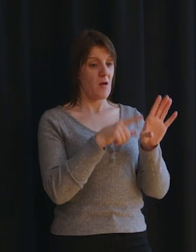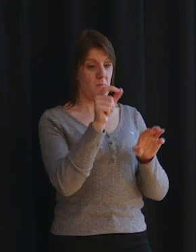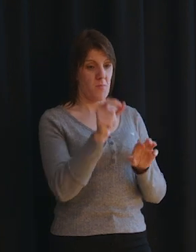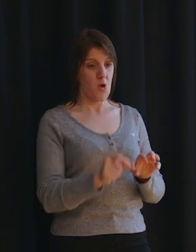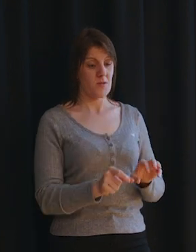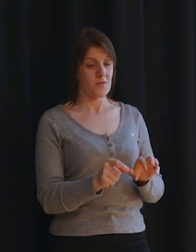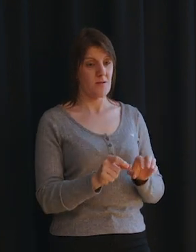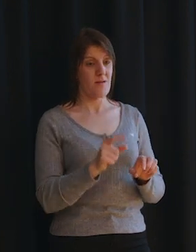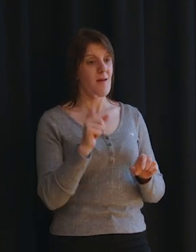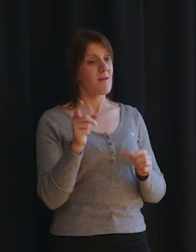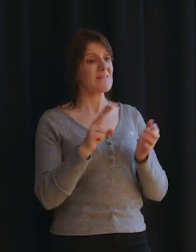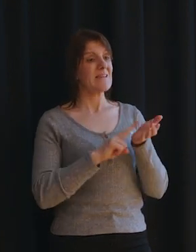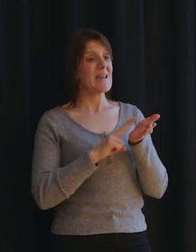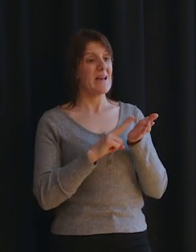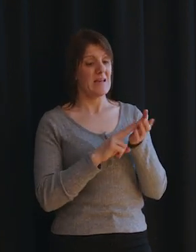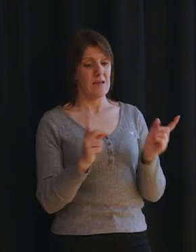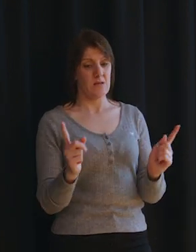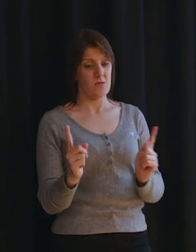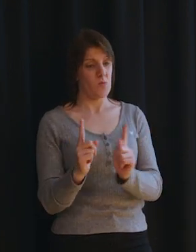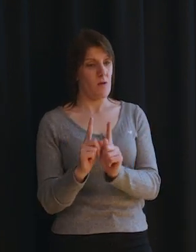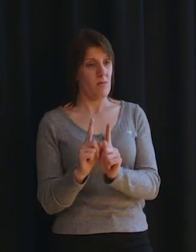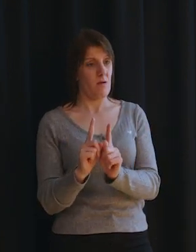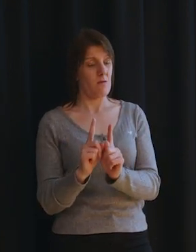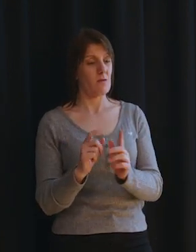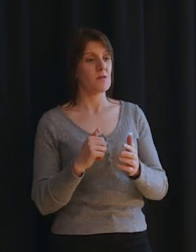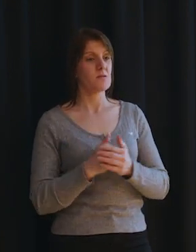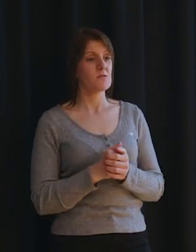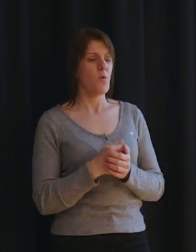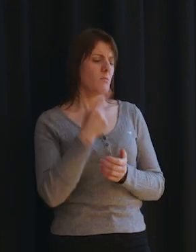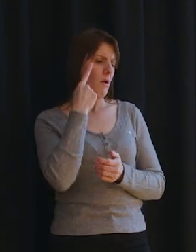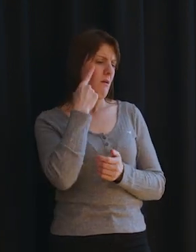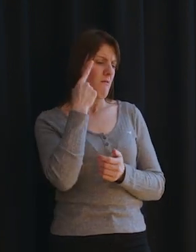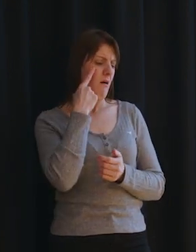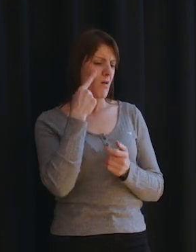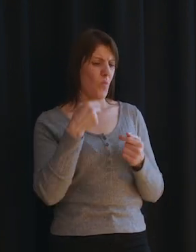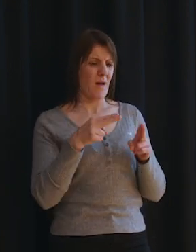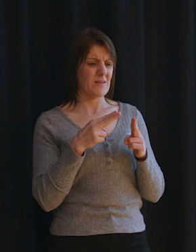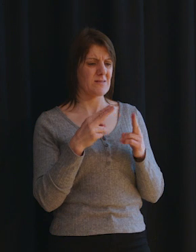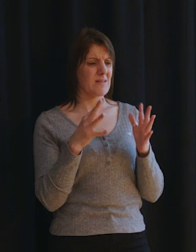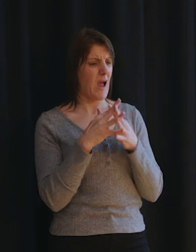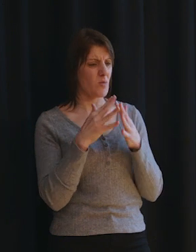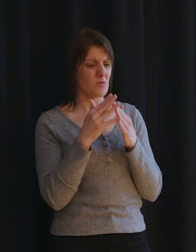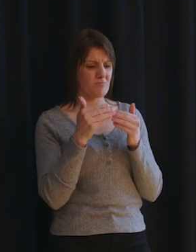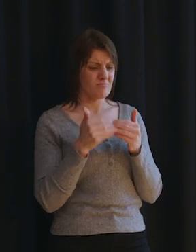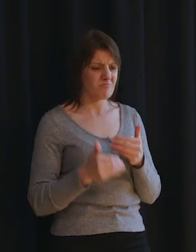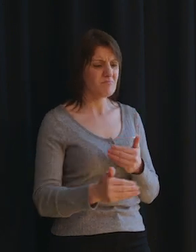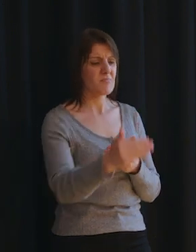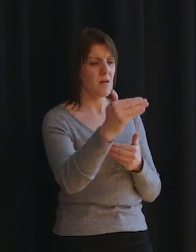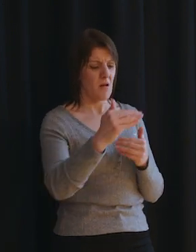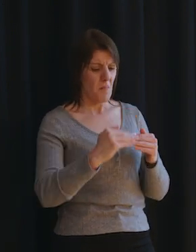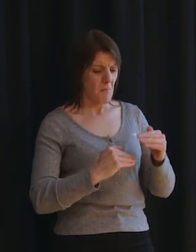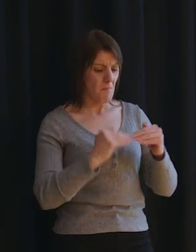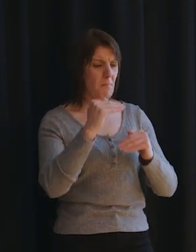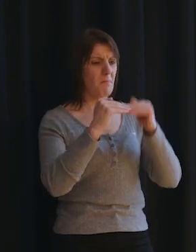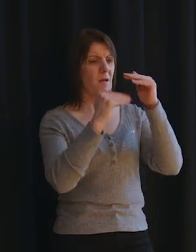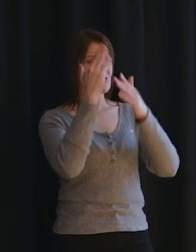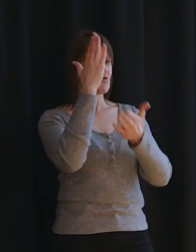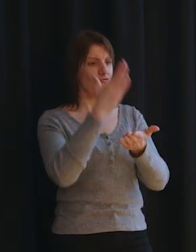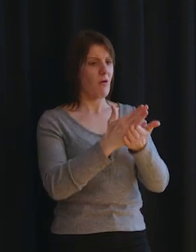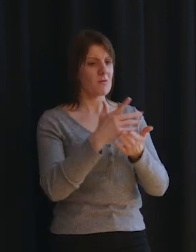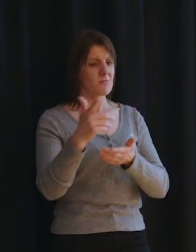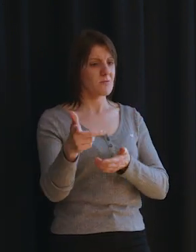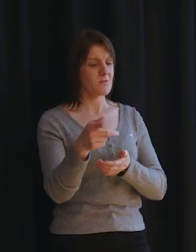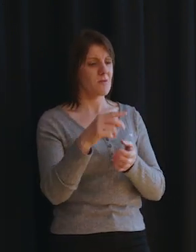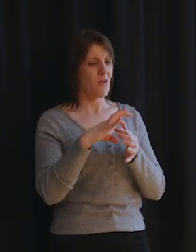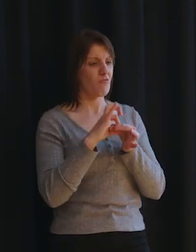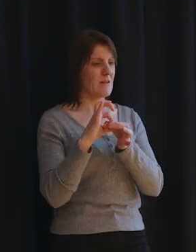separately. So just finding ways to move forward, and just this kind of helped build kind of trust in that relationship as well between